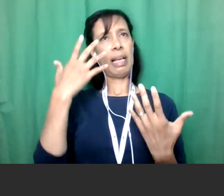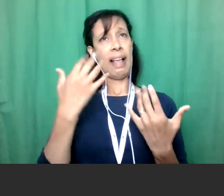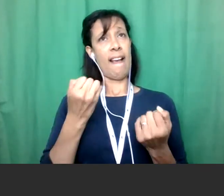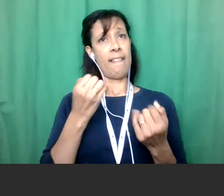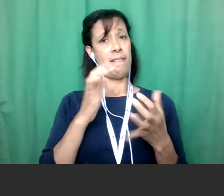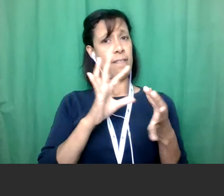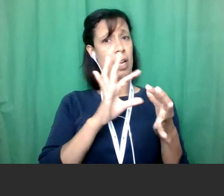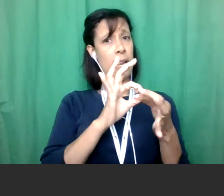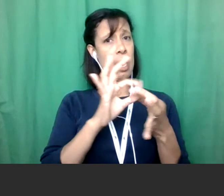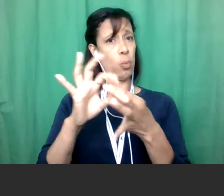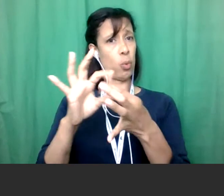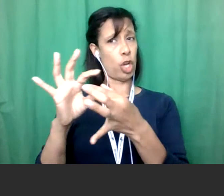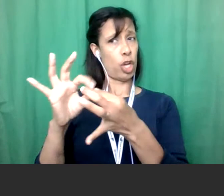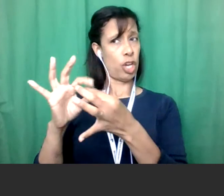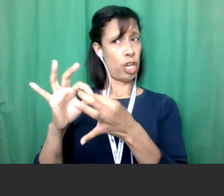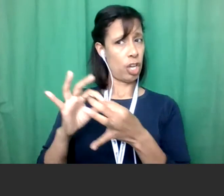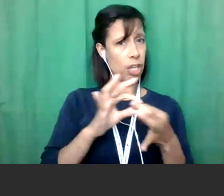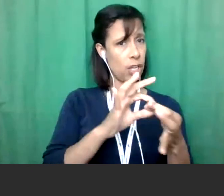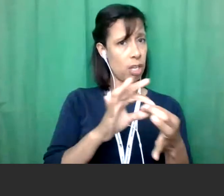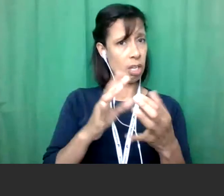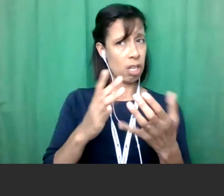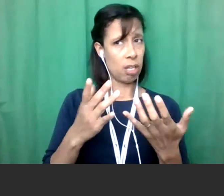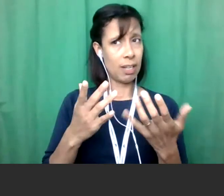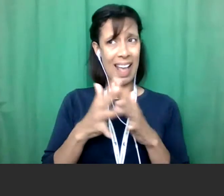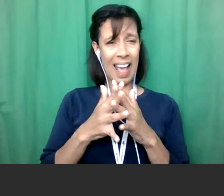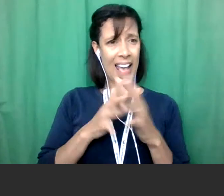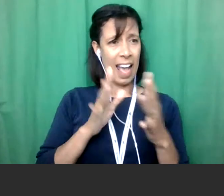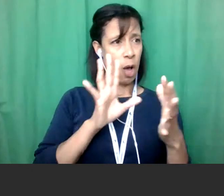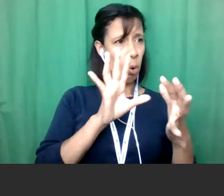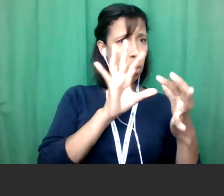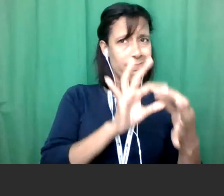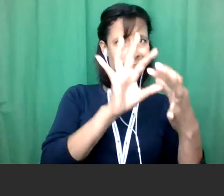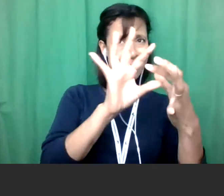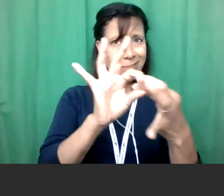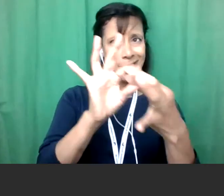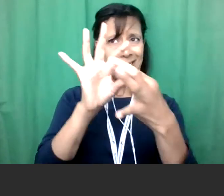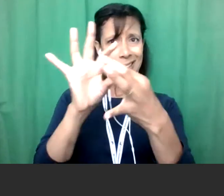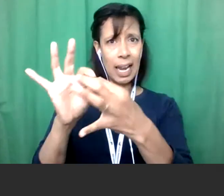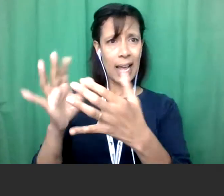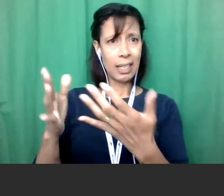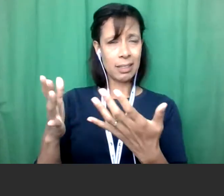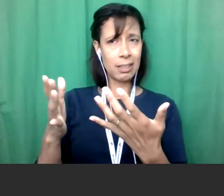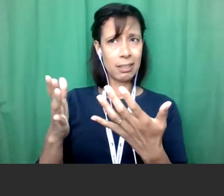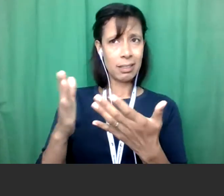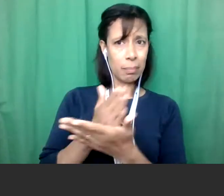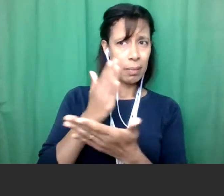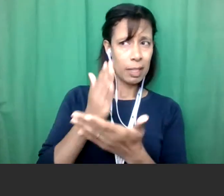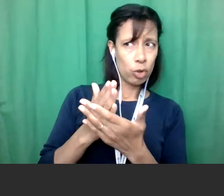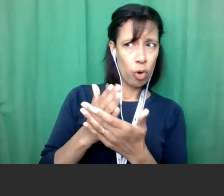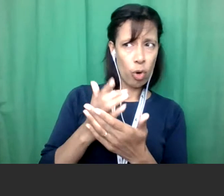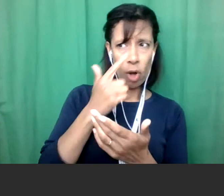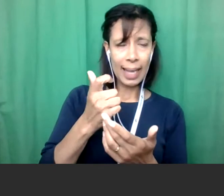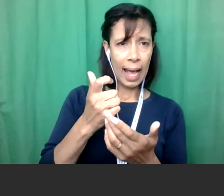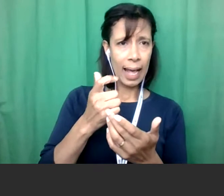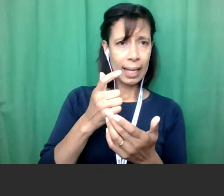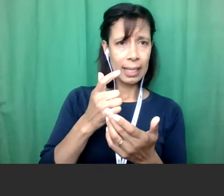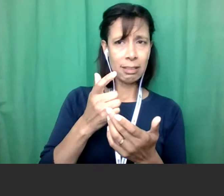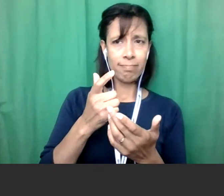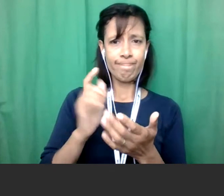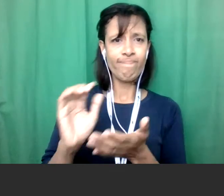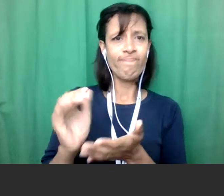in order to get some feedback about, I don't know, parents' views, pupils' views, etc.,